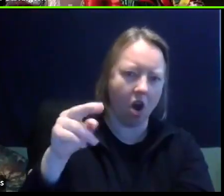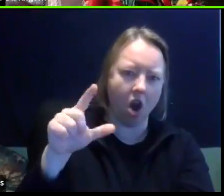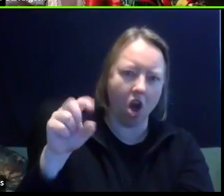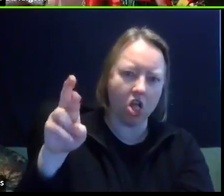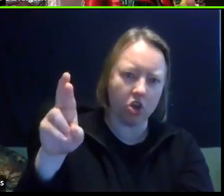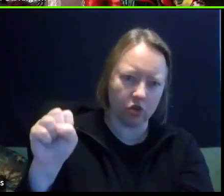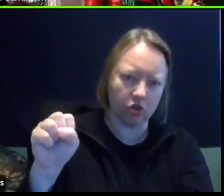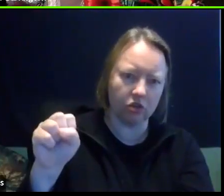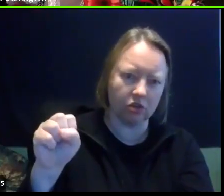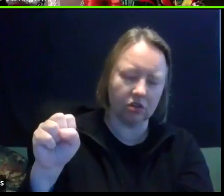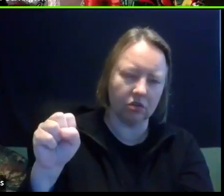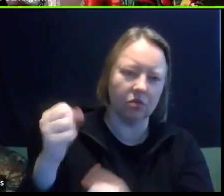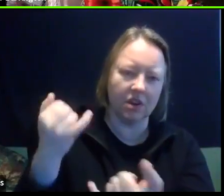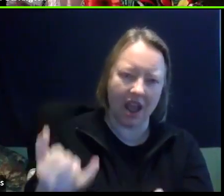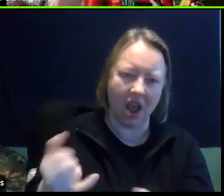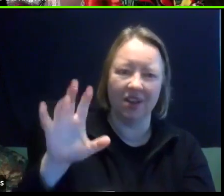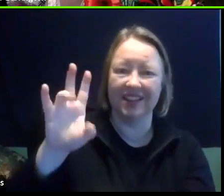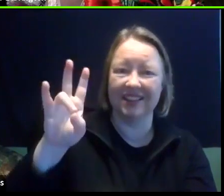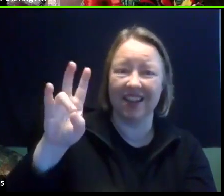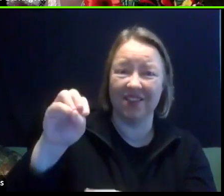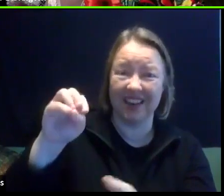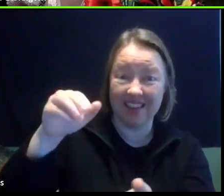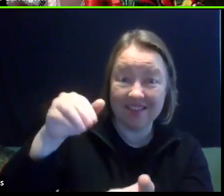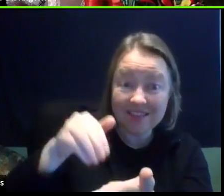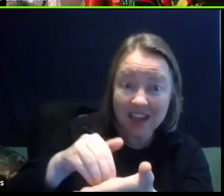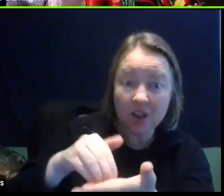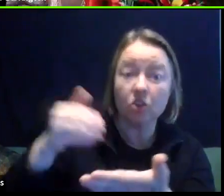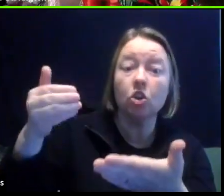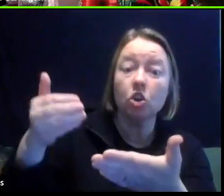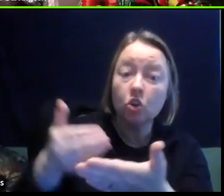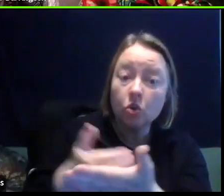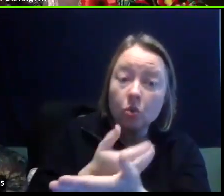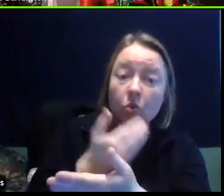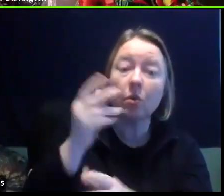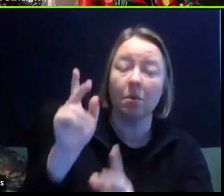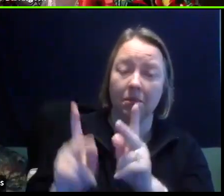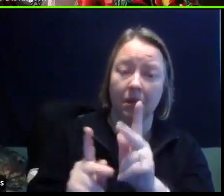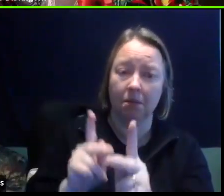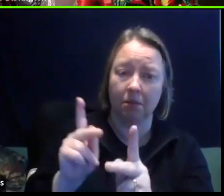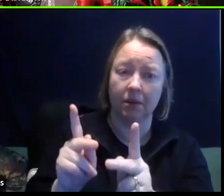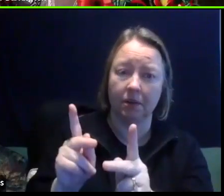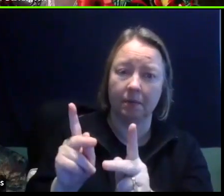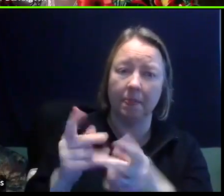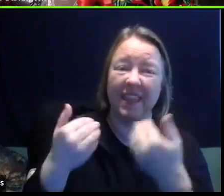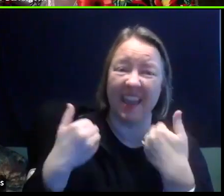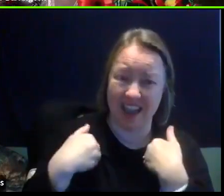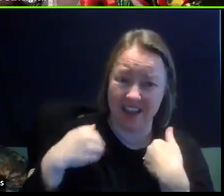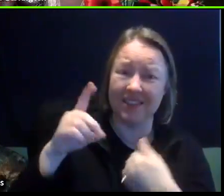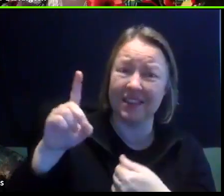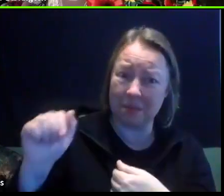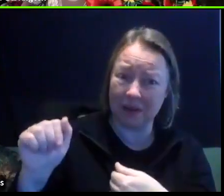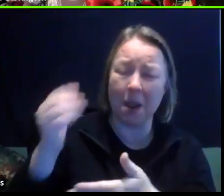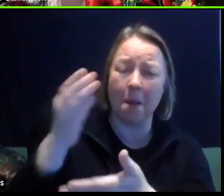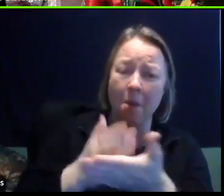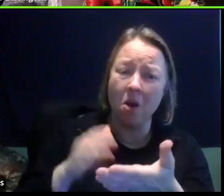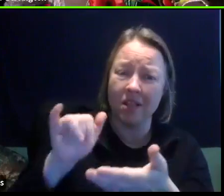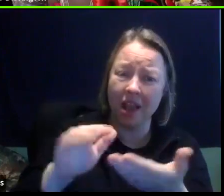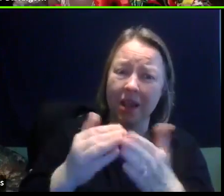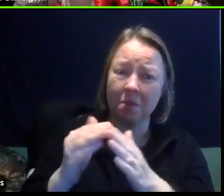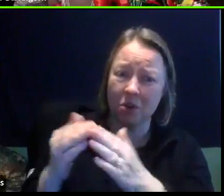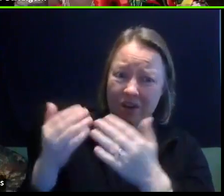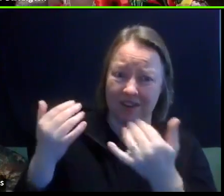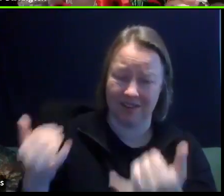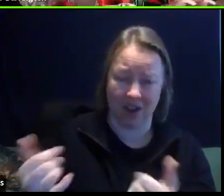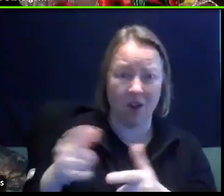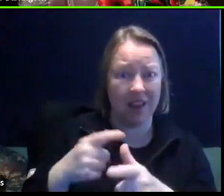about 70,000 new people who now are a part of the disability community and counting. So